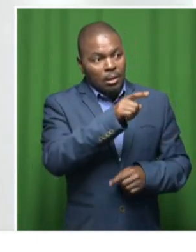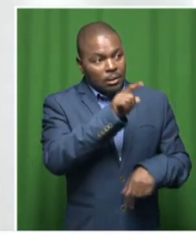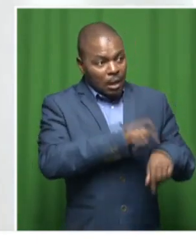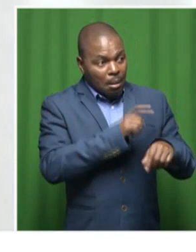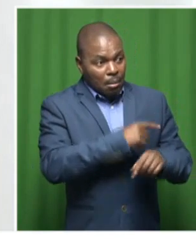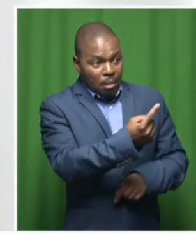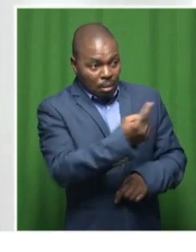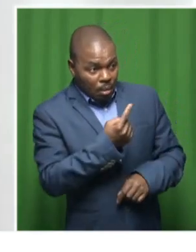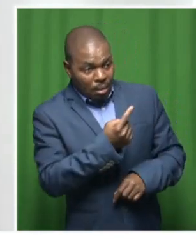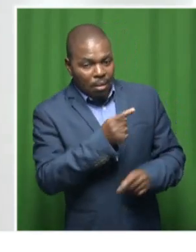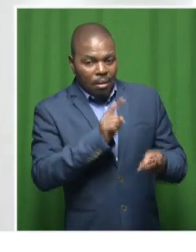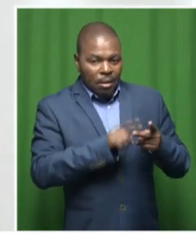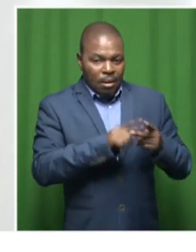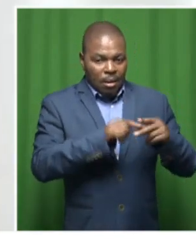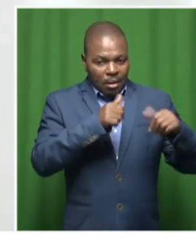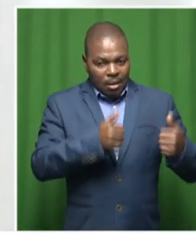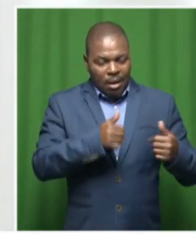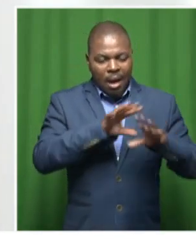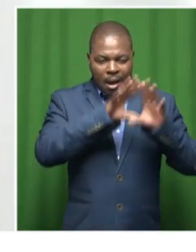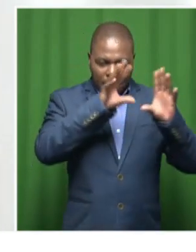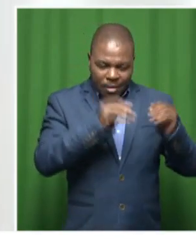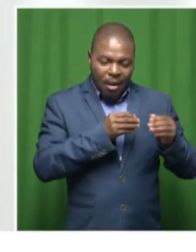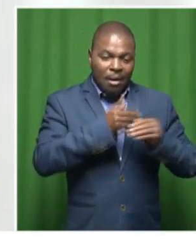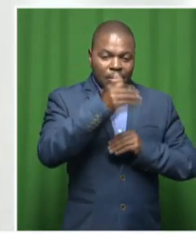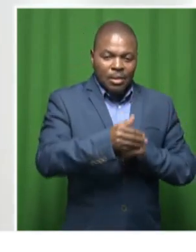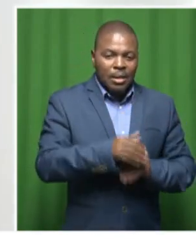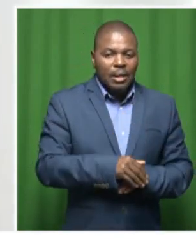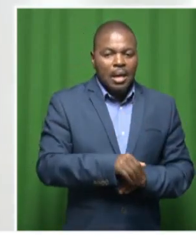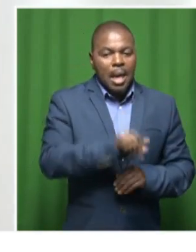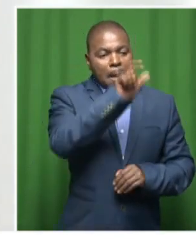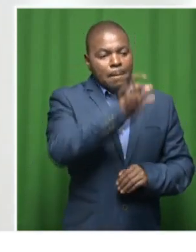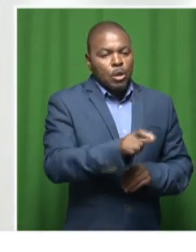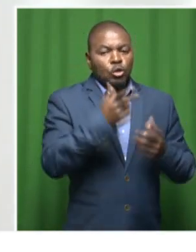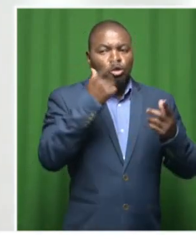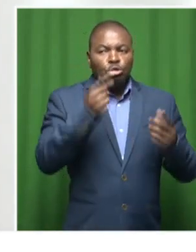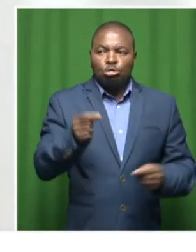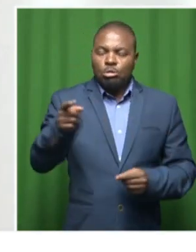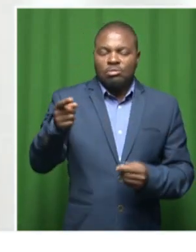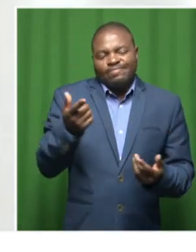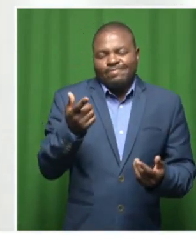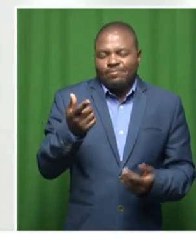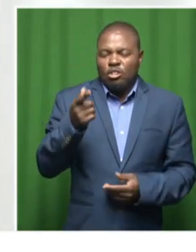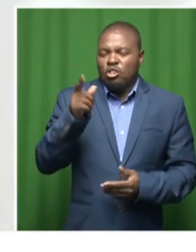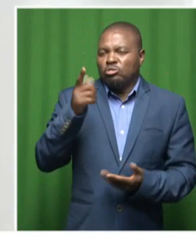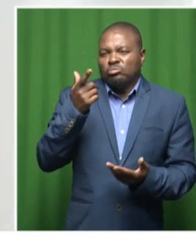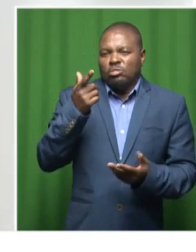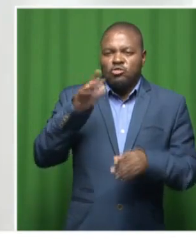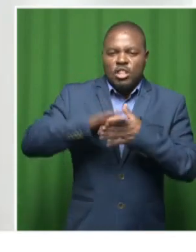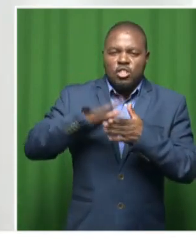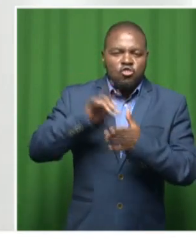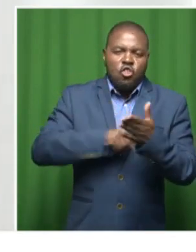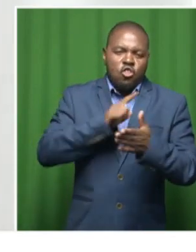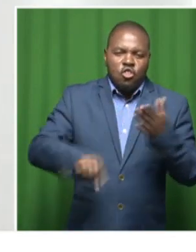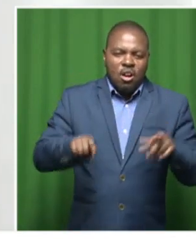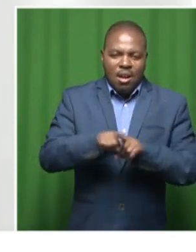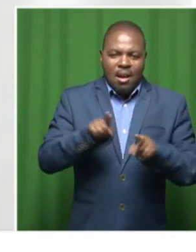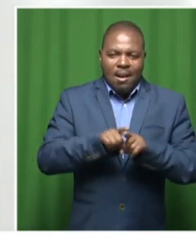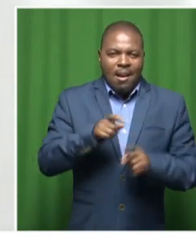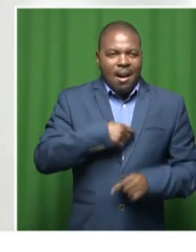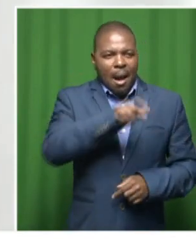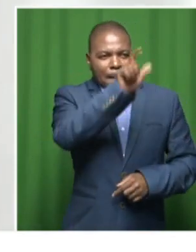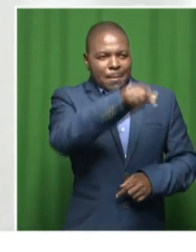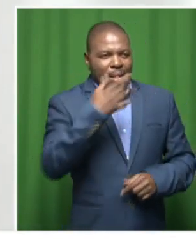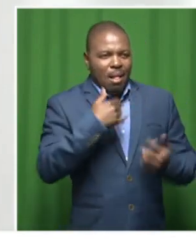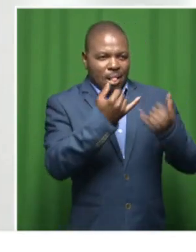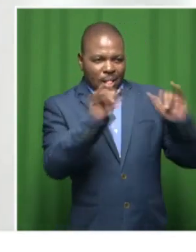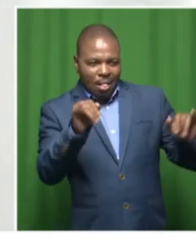walk until the time they sit down and everything that comes out. So if somebody's doing something for the wrong reasons, for, bringing back a lost lover, or